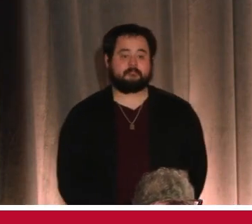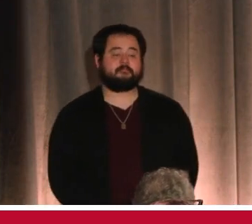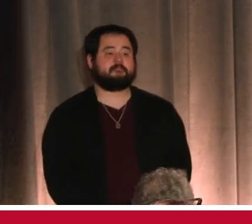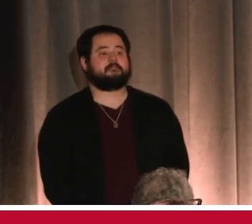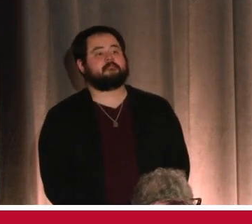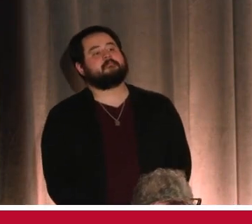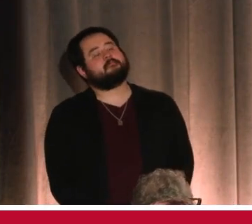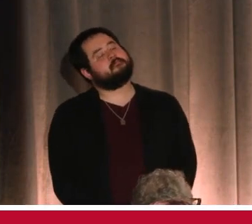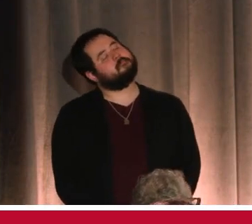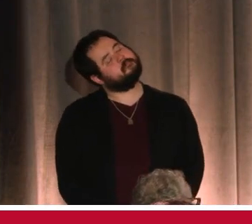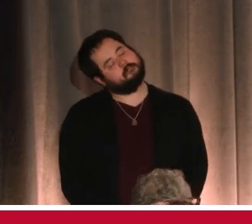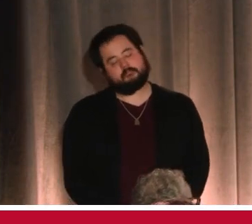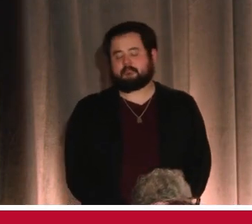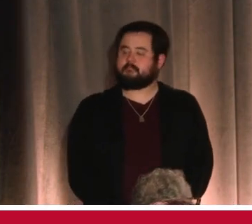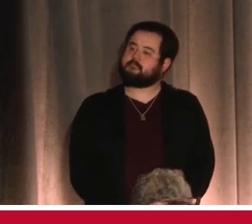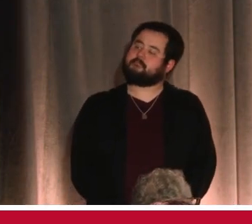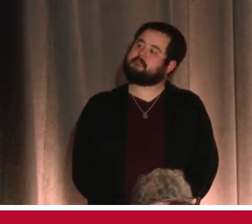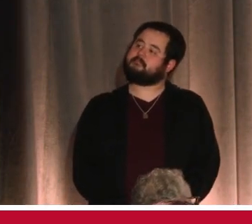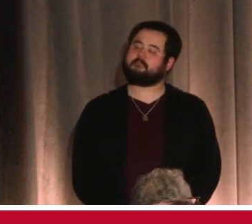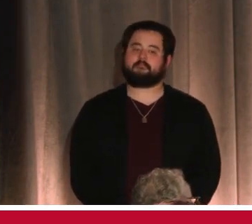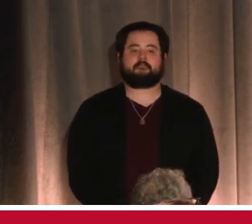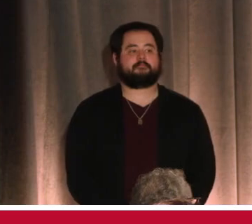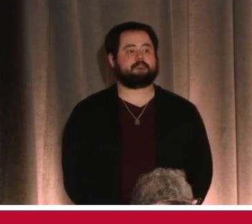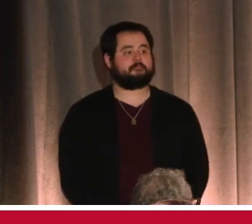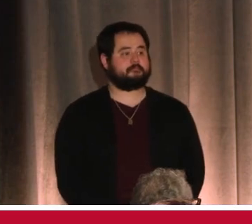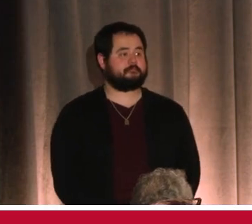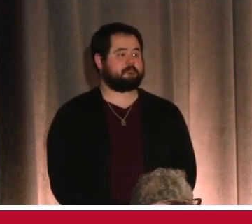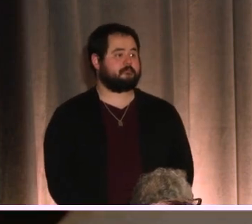That's for you too. Thank you. You're welcome.